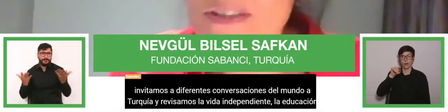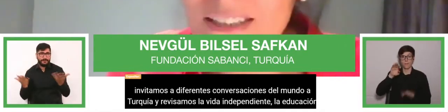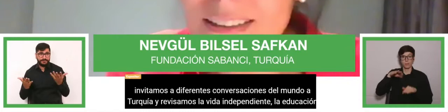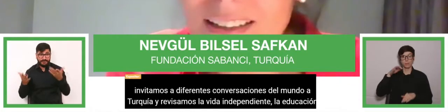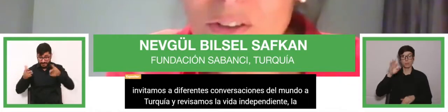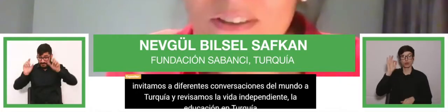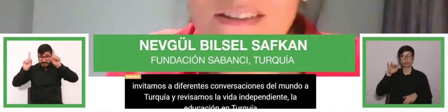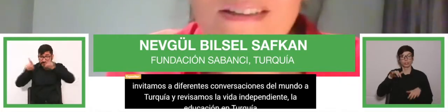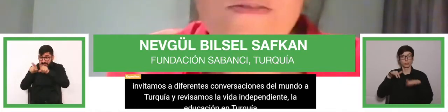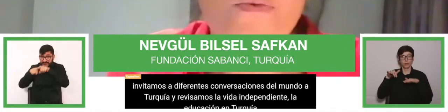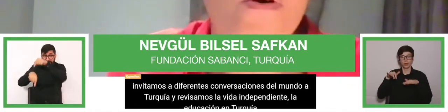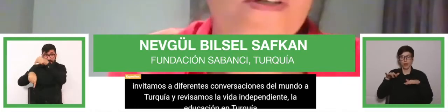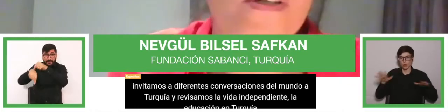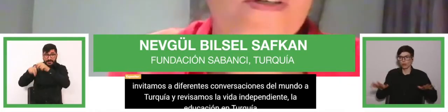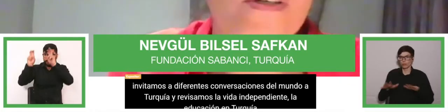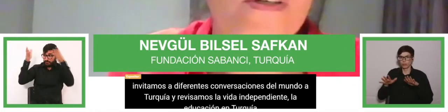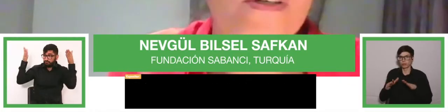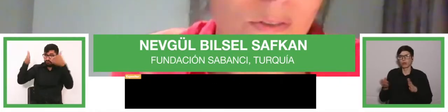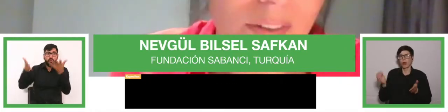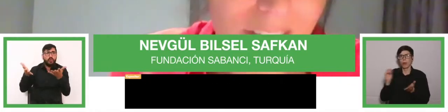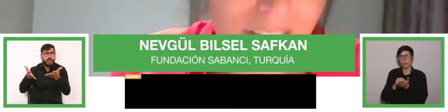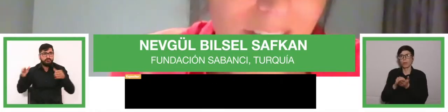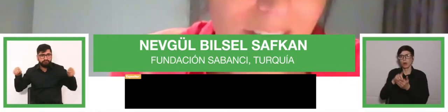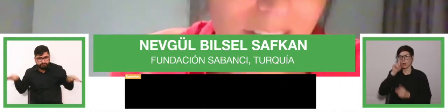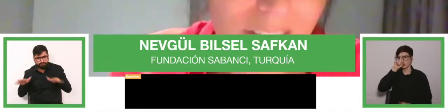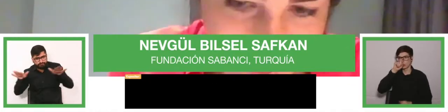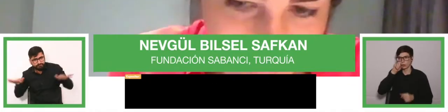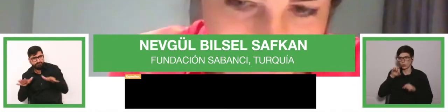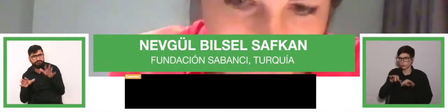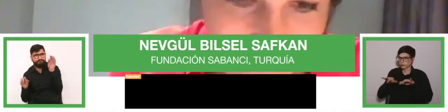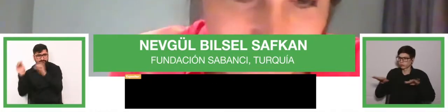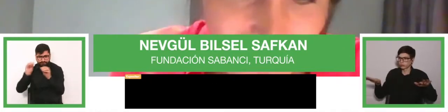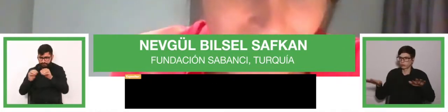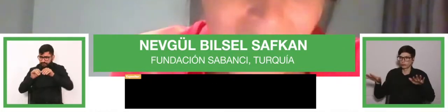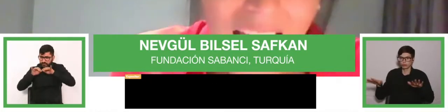and organizations working on disability.